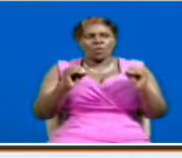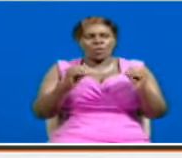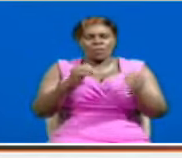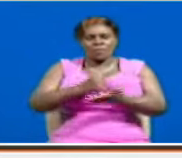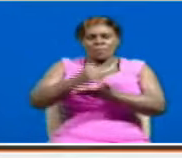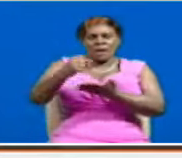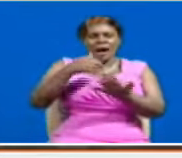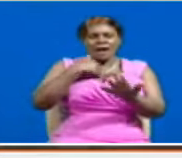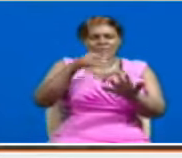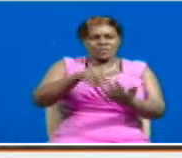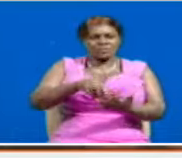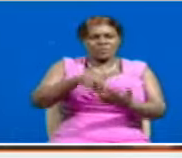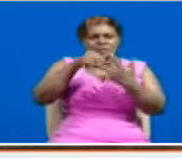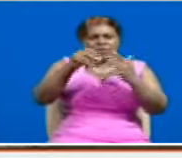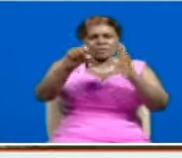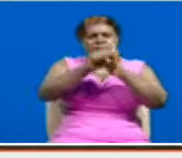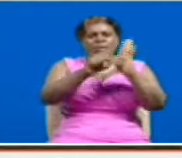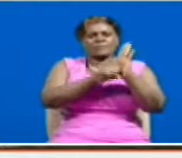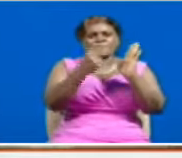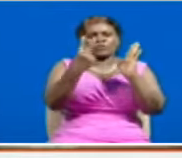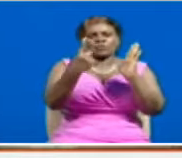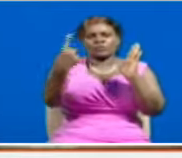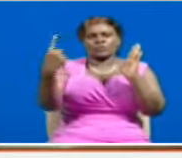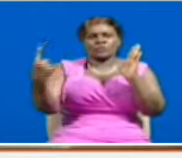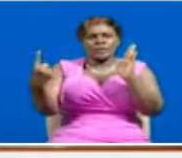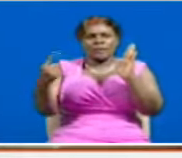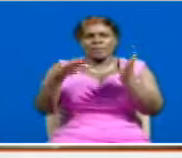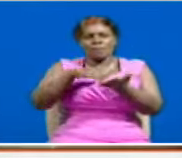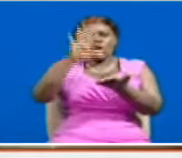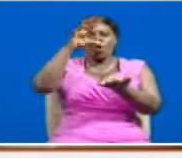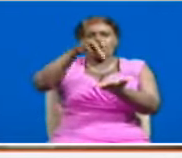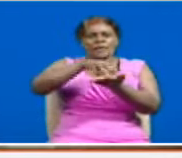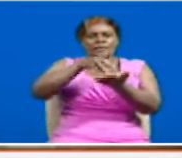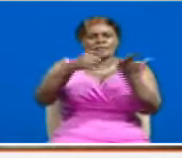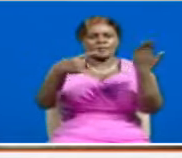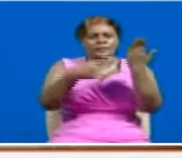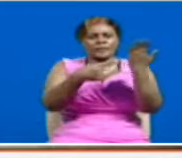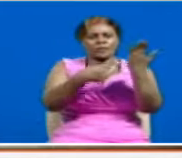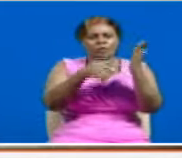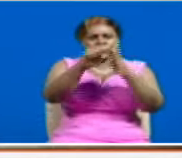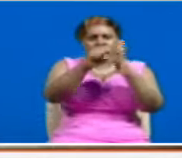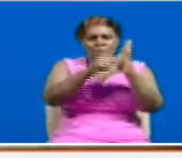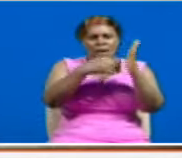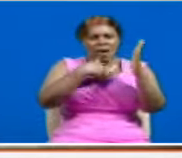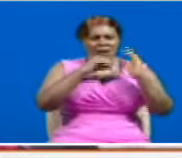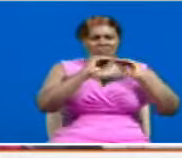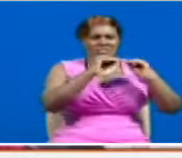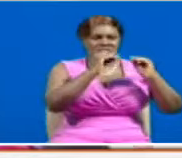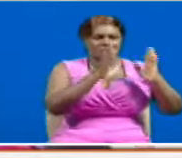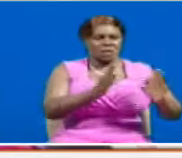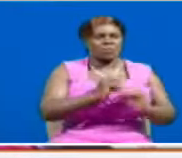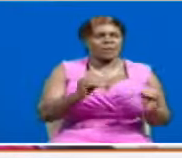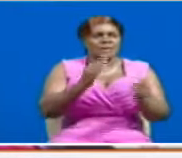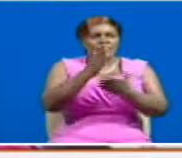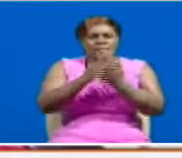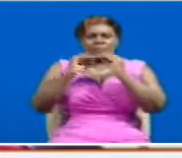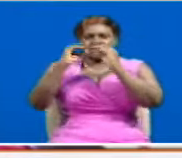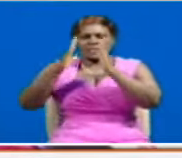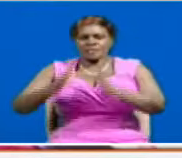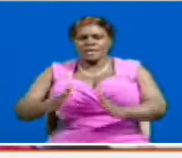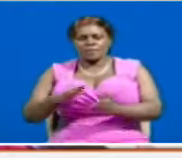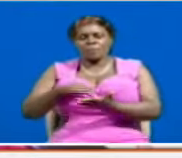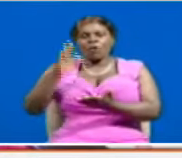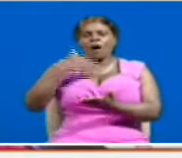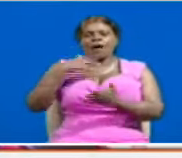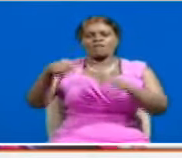deployed have specialized in two subjects each, in most cases, technical subjects do not have handlers. There are teachers, extra teachers